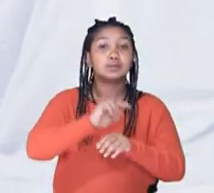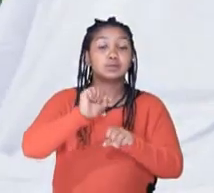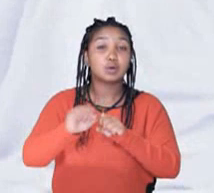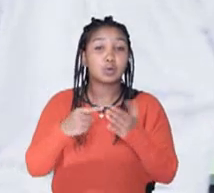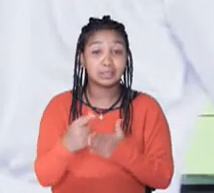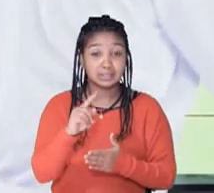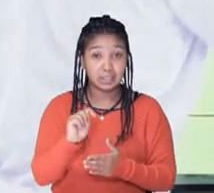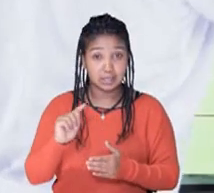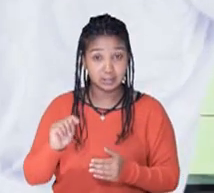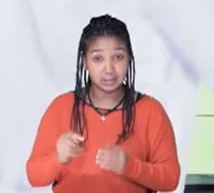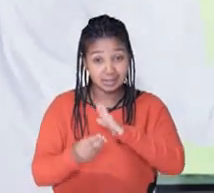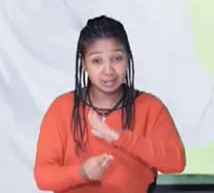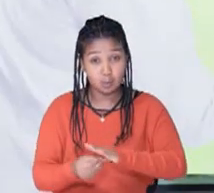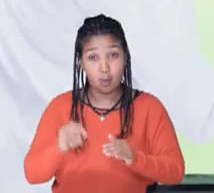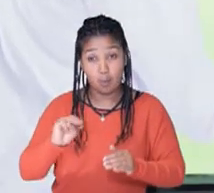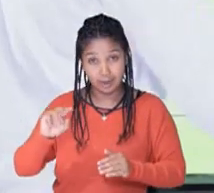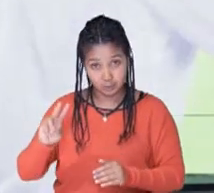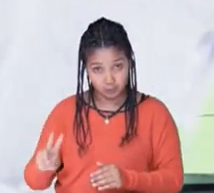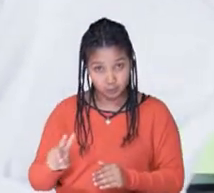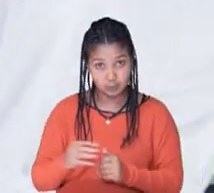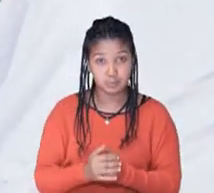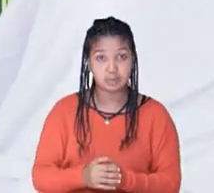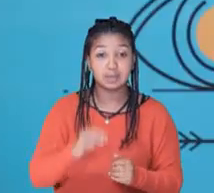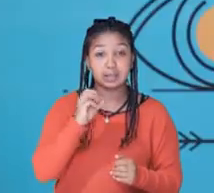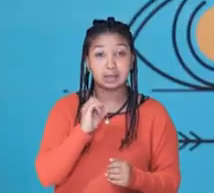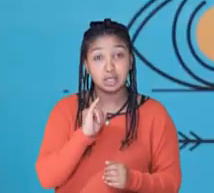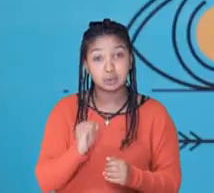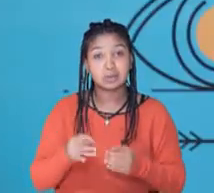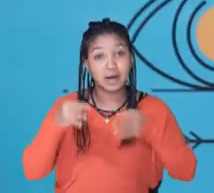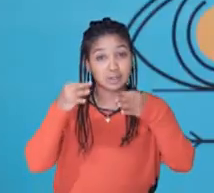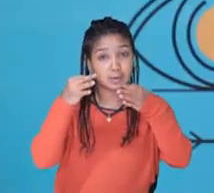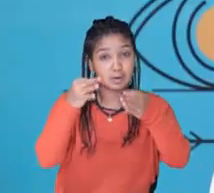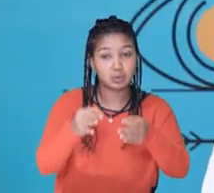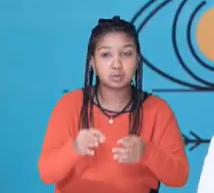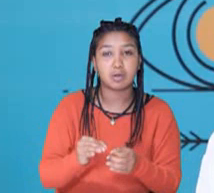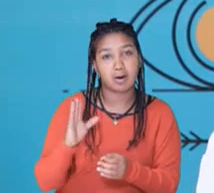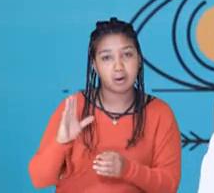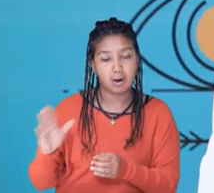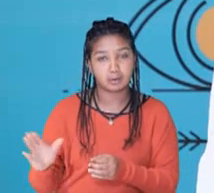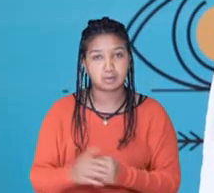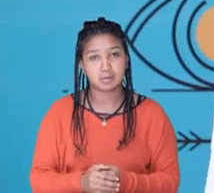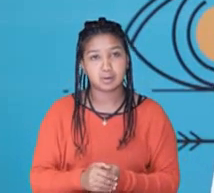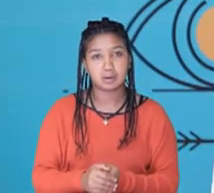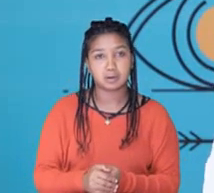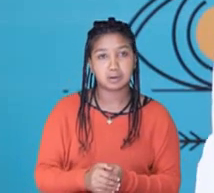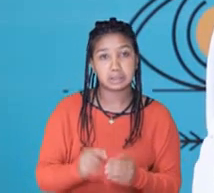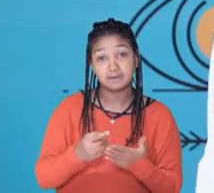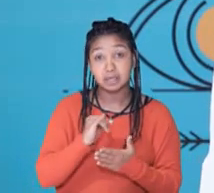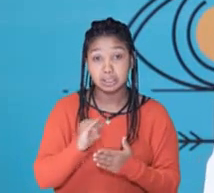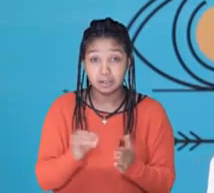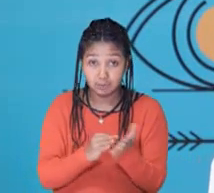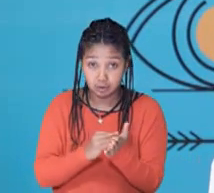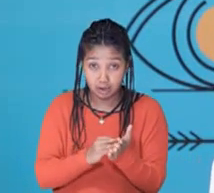So when this tension is exerted on mass 2, it will move to the right. Actually, if there is